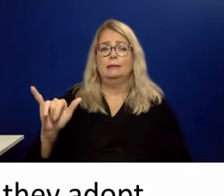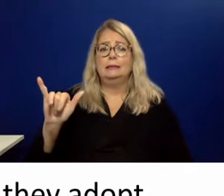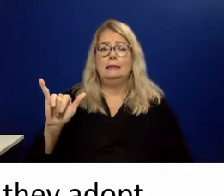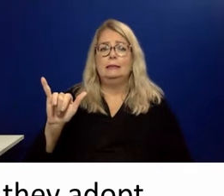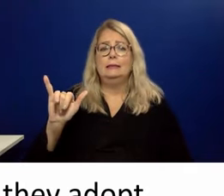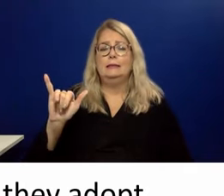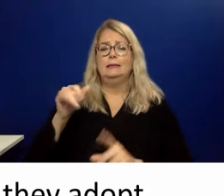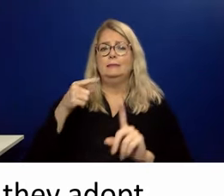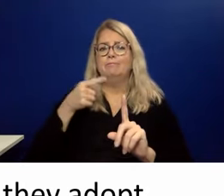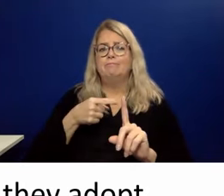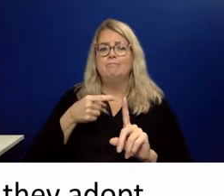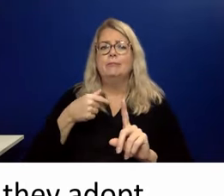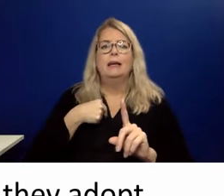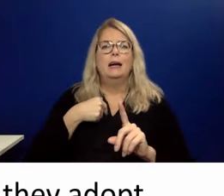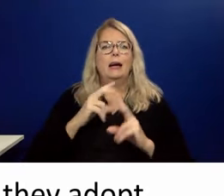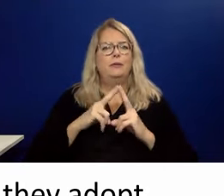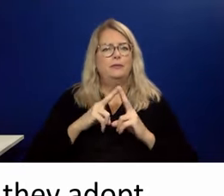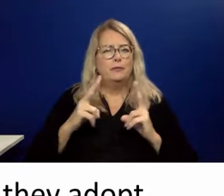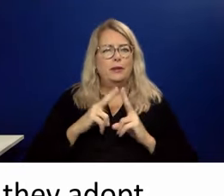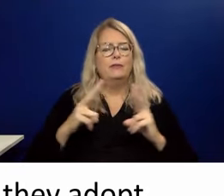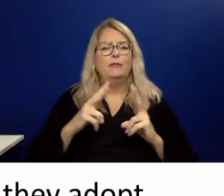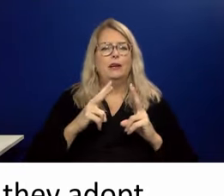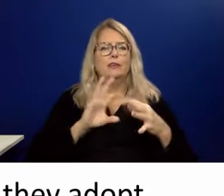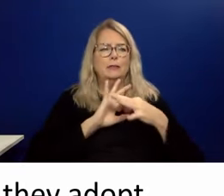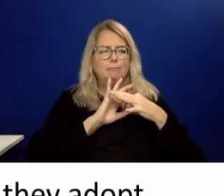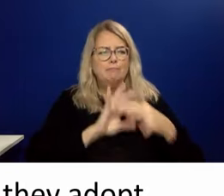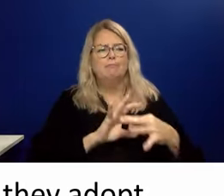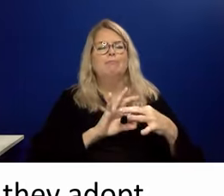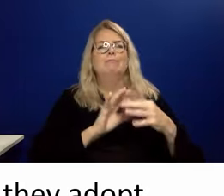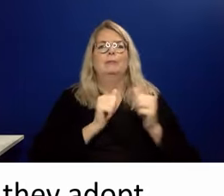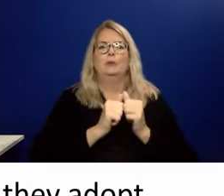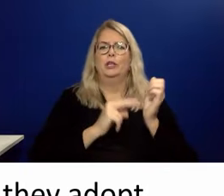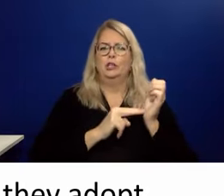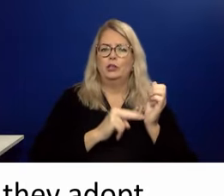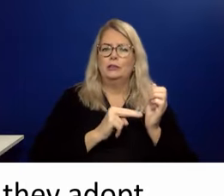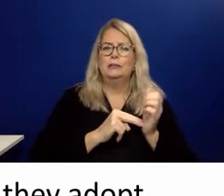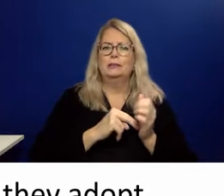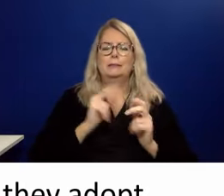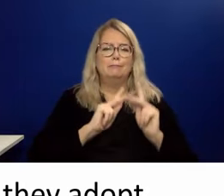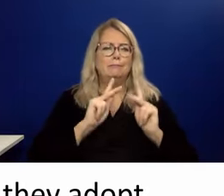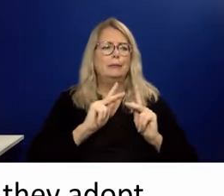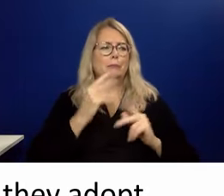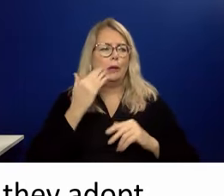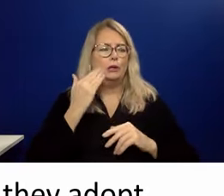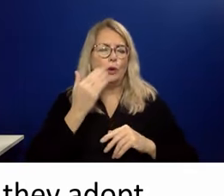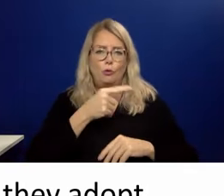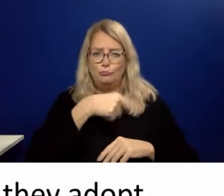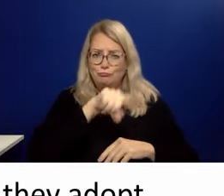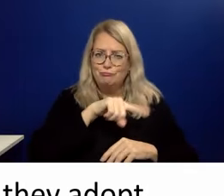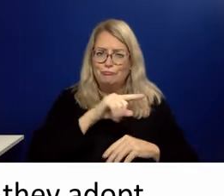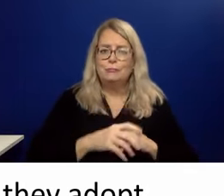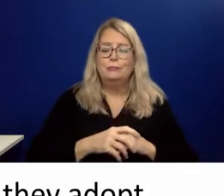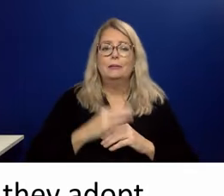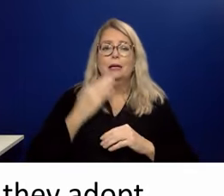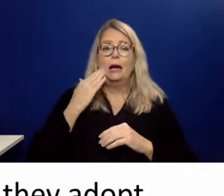close to these nurses. I used a convenience sample. They were people I knew. And some of the cases they talked about, I knew some of those cases,